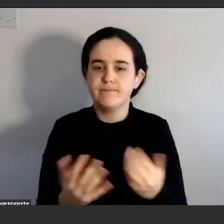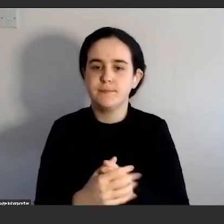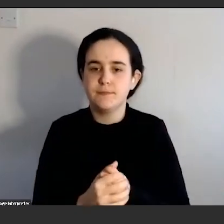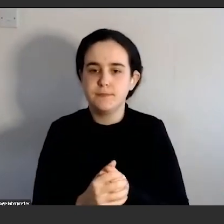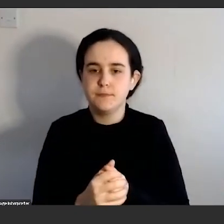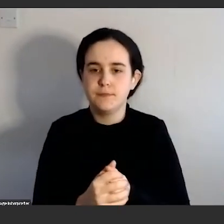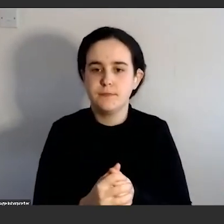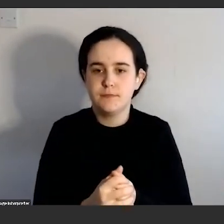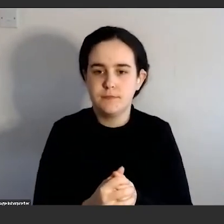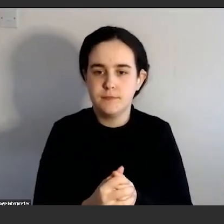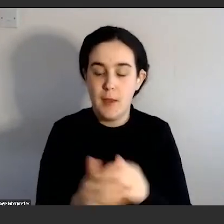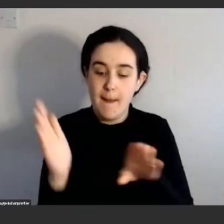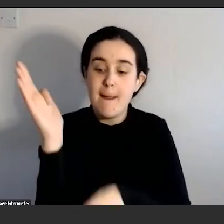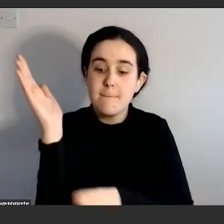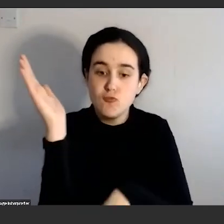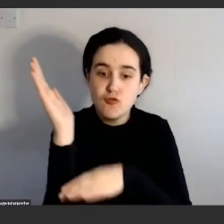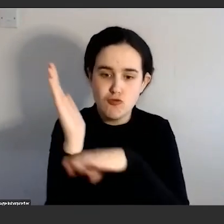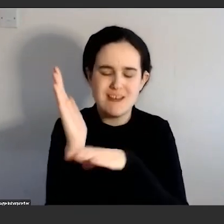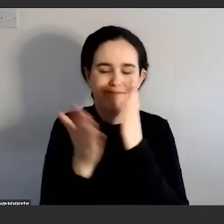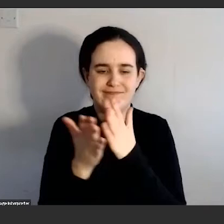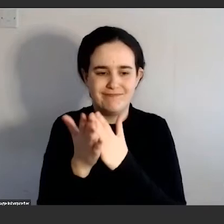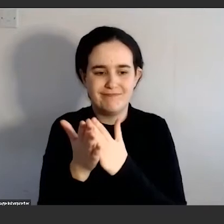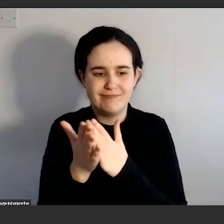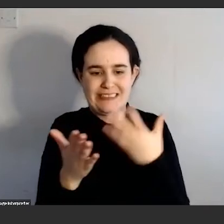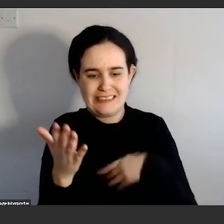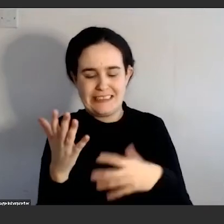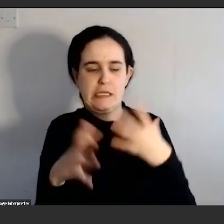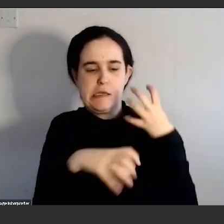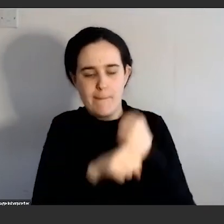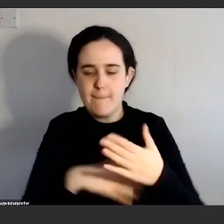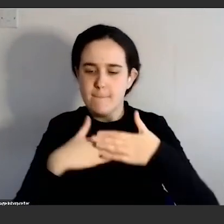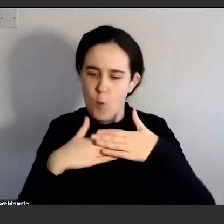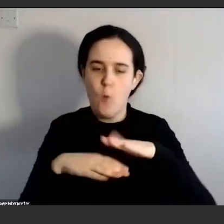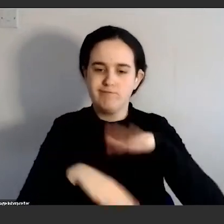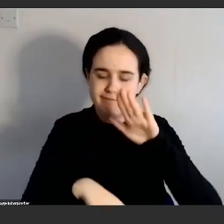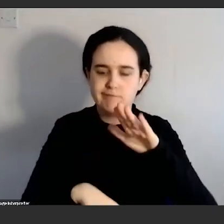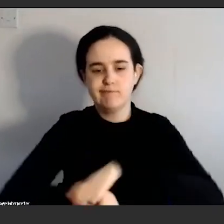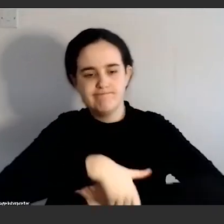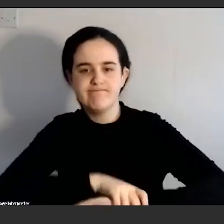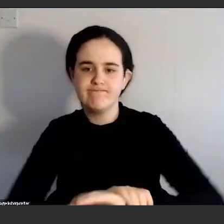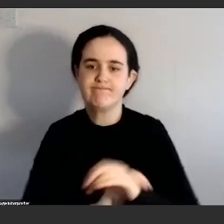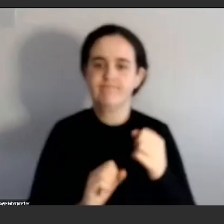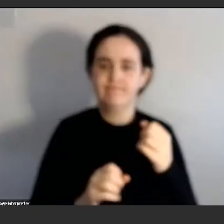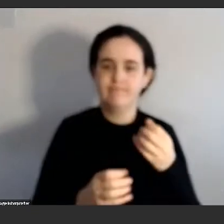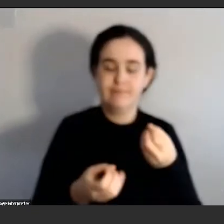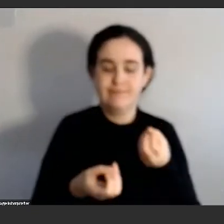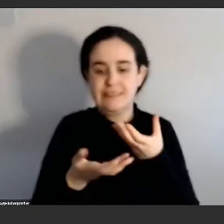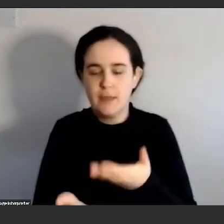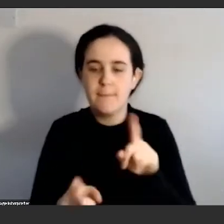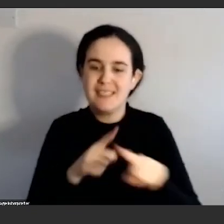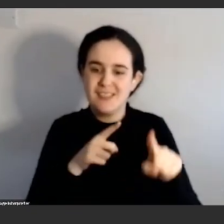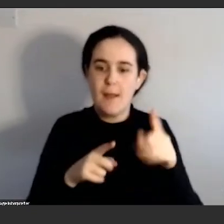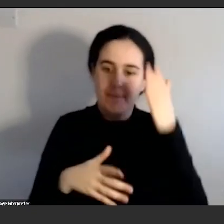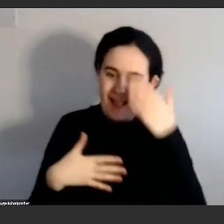with impaired mobility, for instance, facilitate better management of seriously wounded patients.